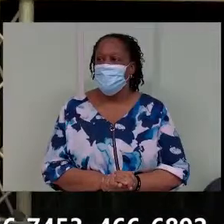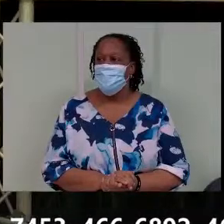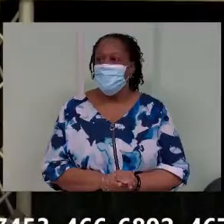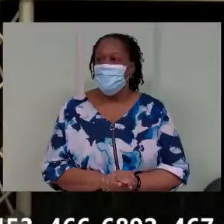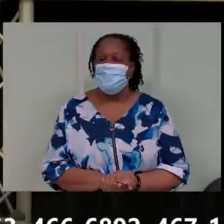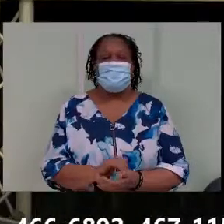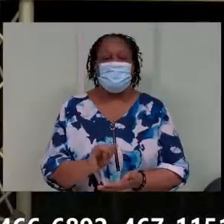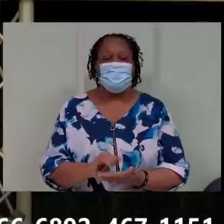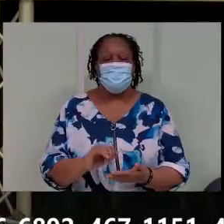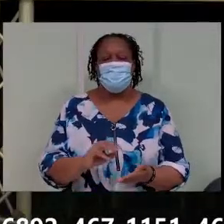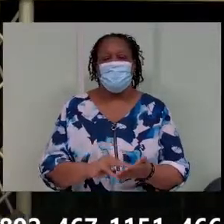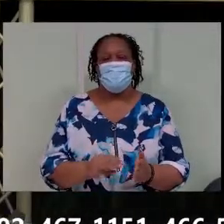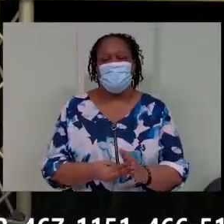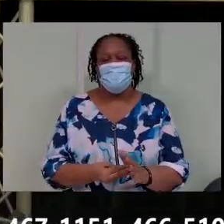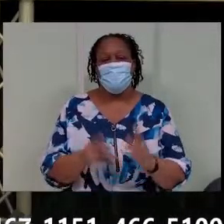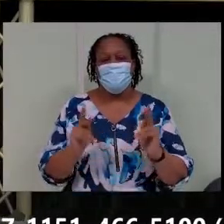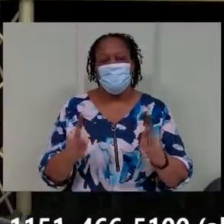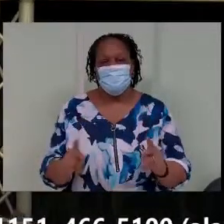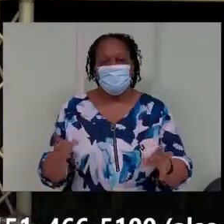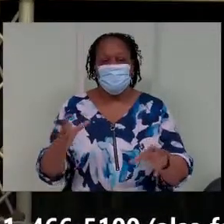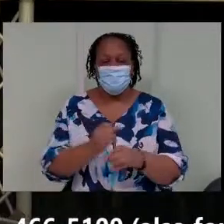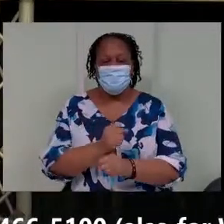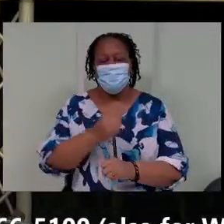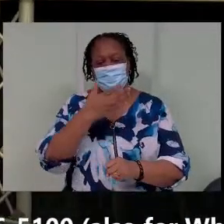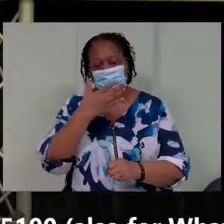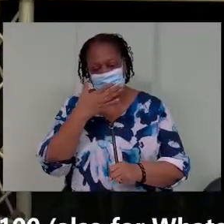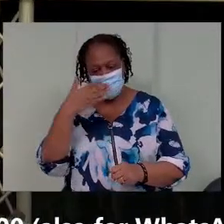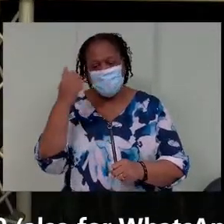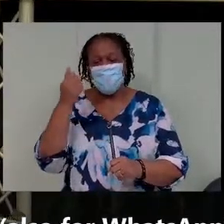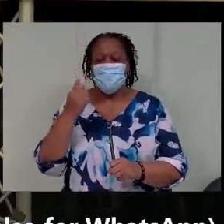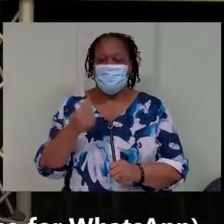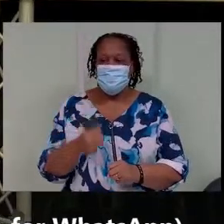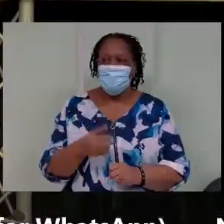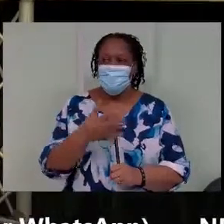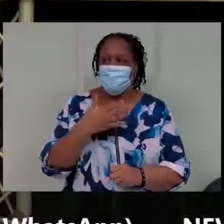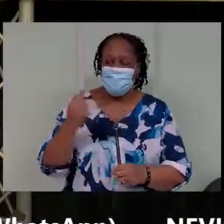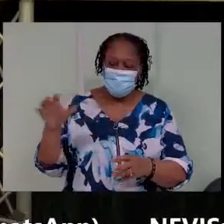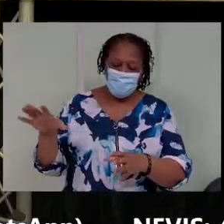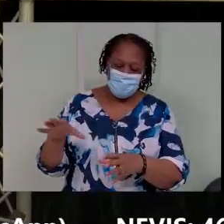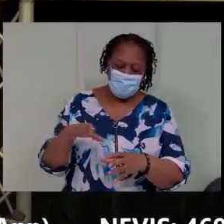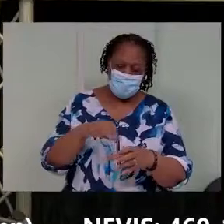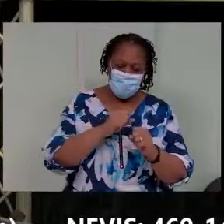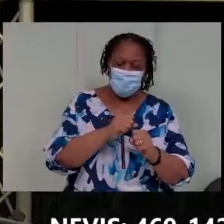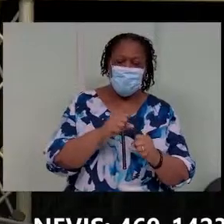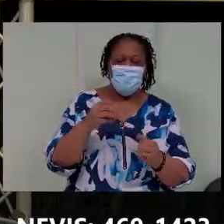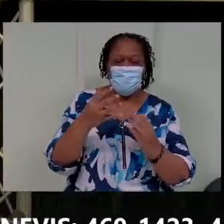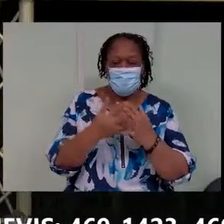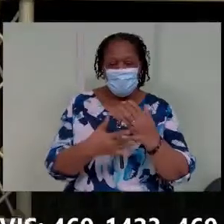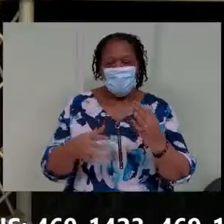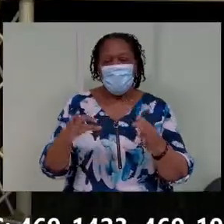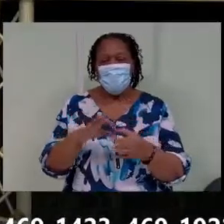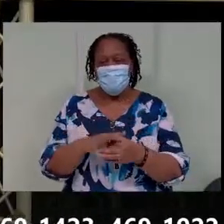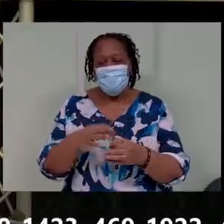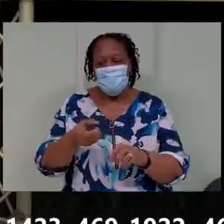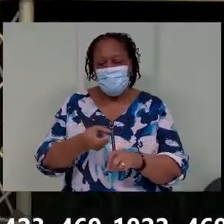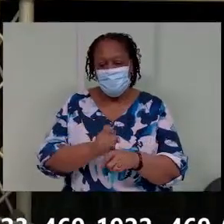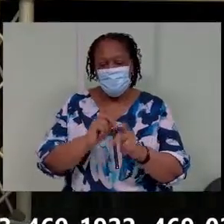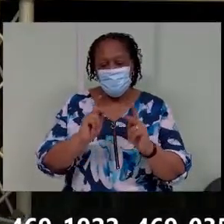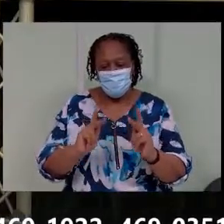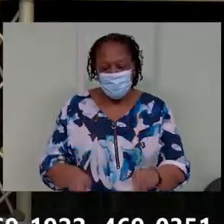is plasma that has been obtained from persons who recovered from COVID-19, as we are speaking